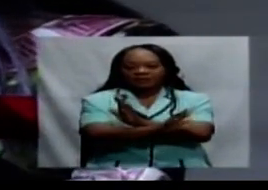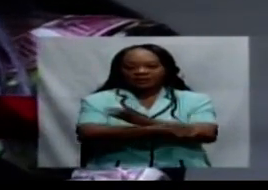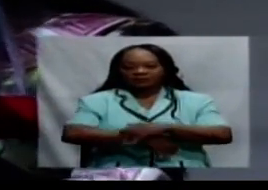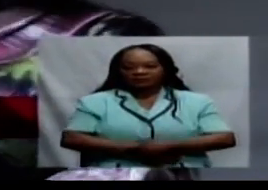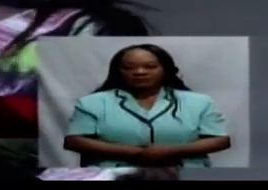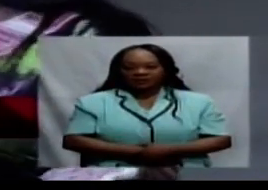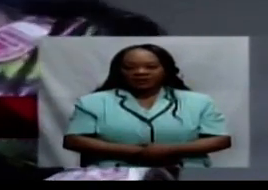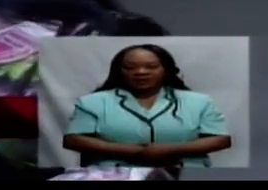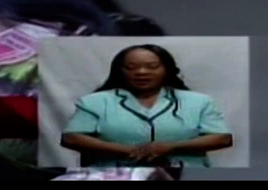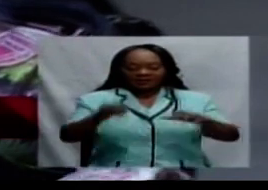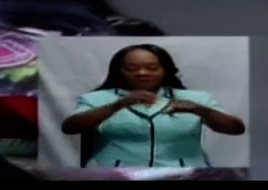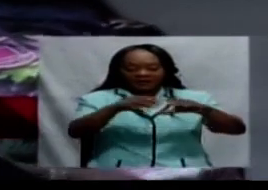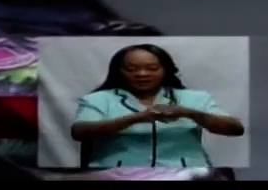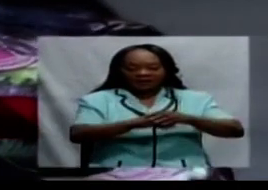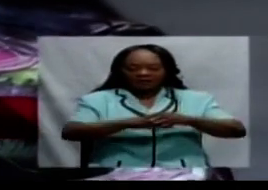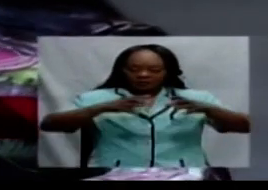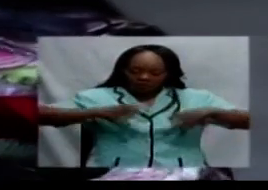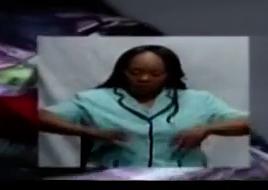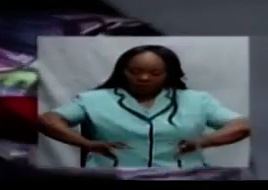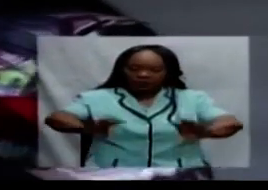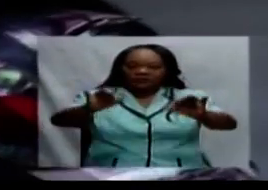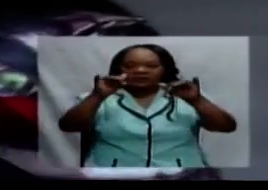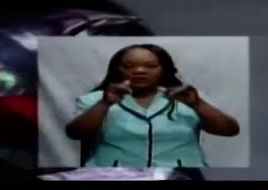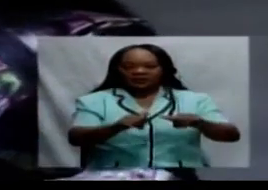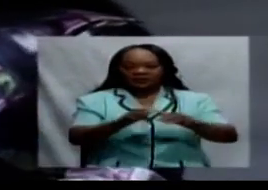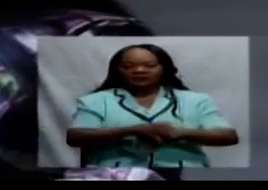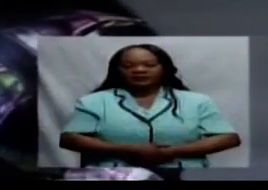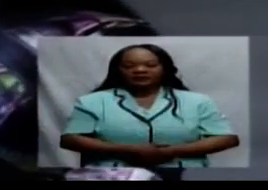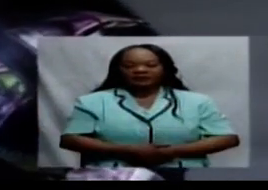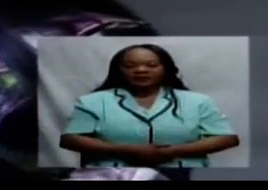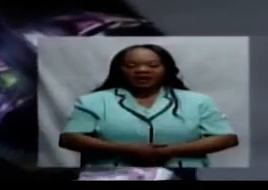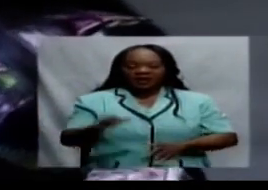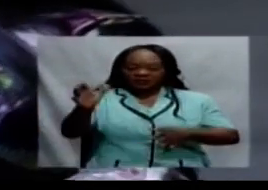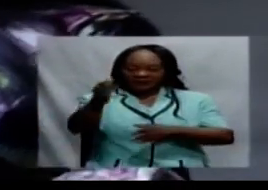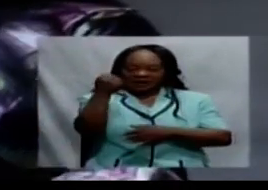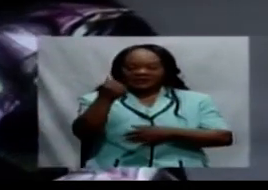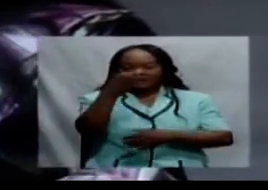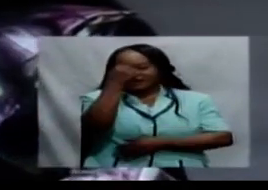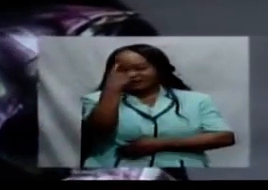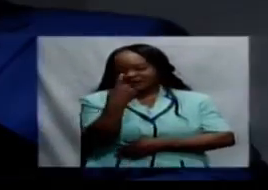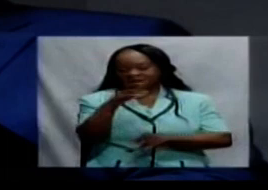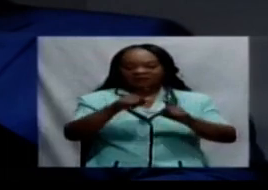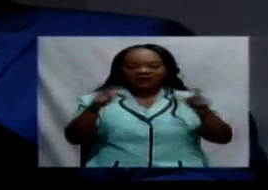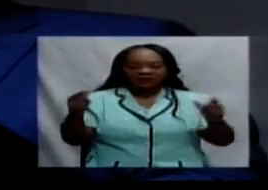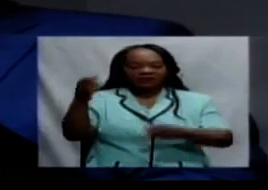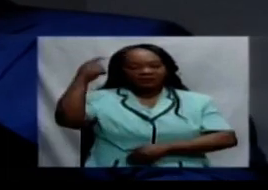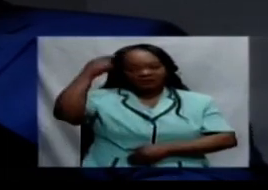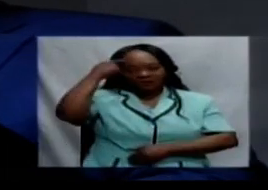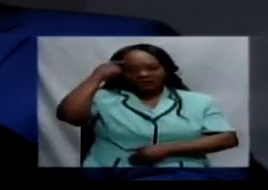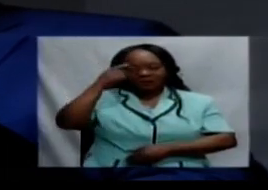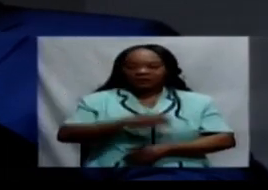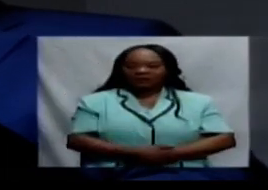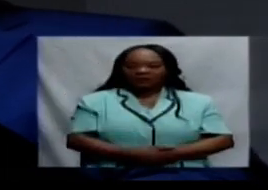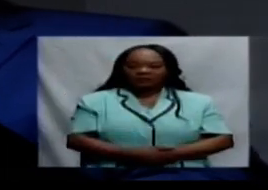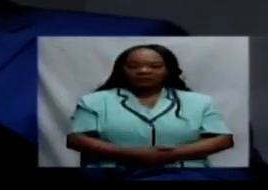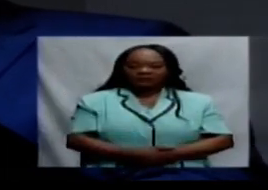here to stay, and an investor that is willing to talk the language of government, which is diversification. Elites will start with